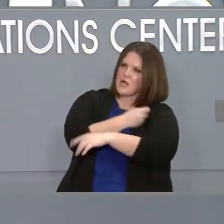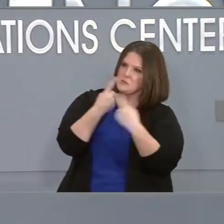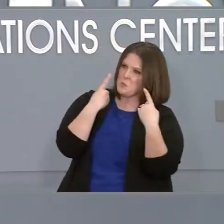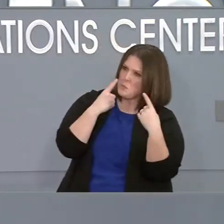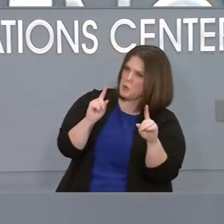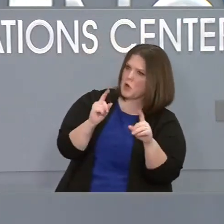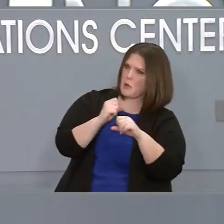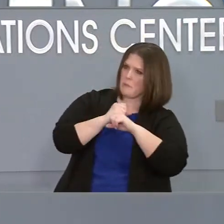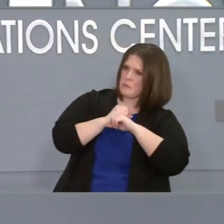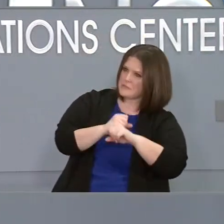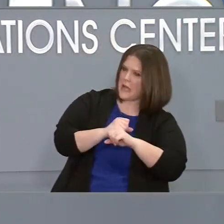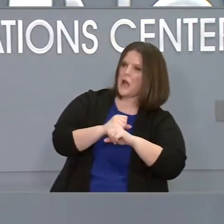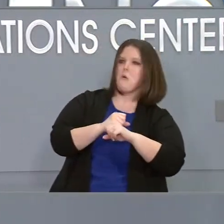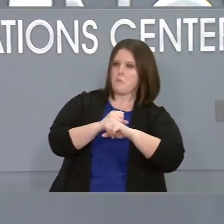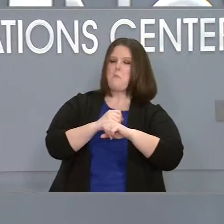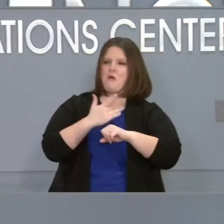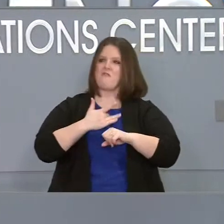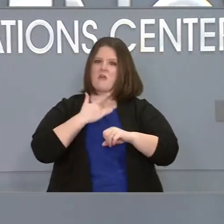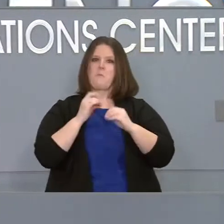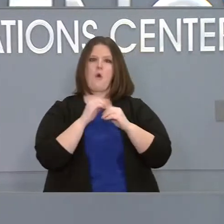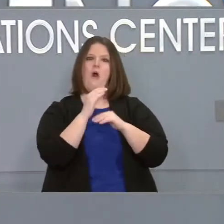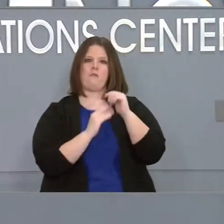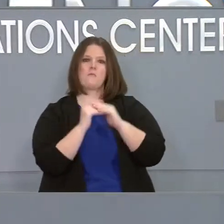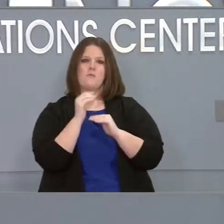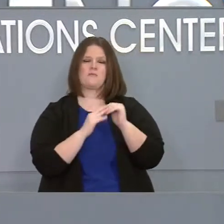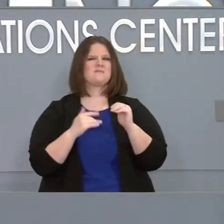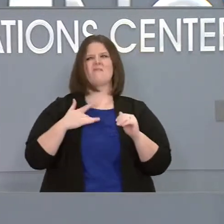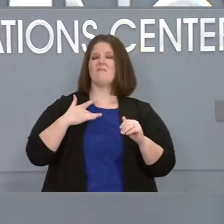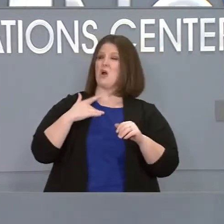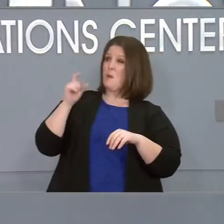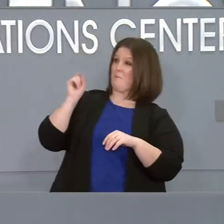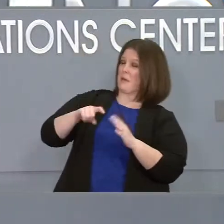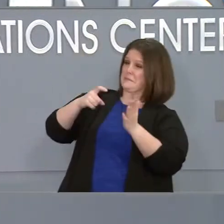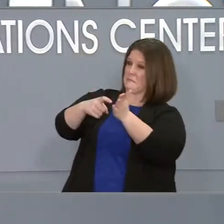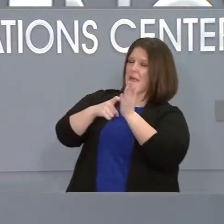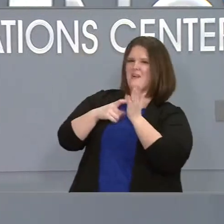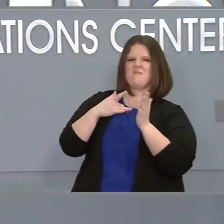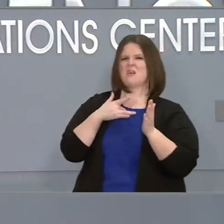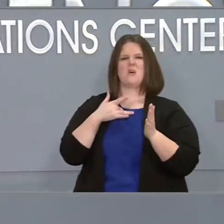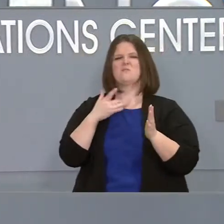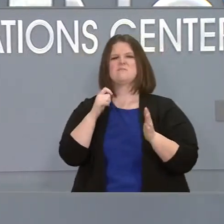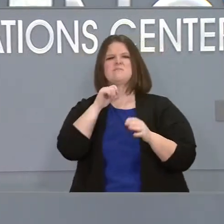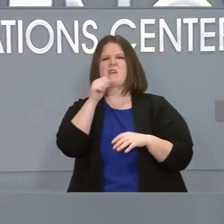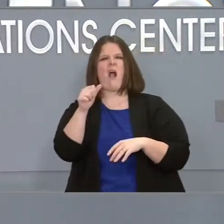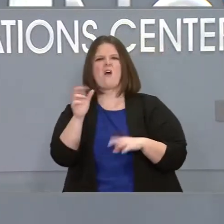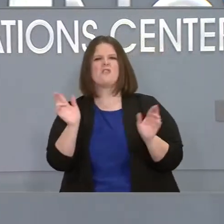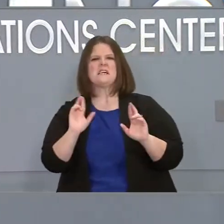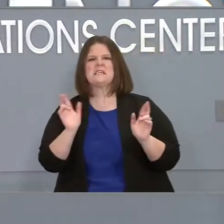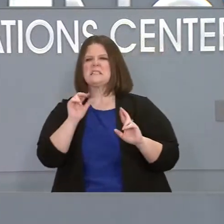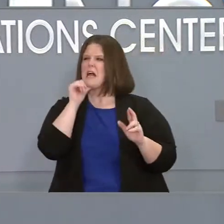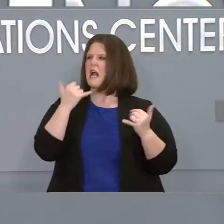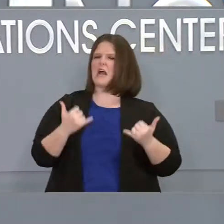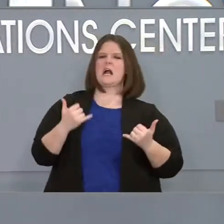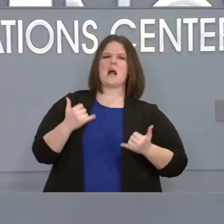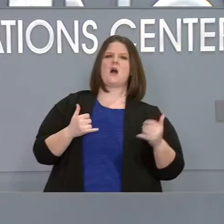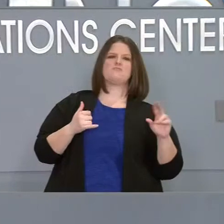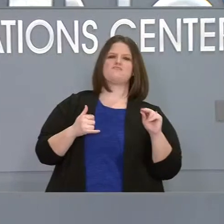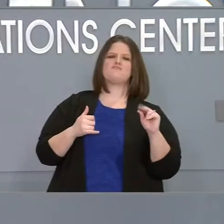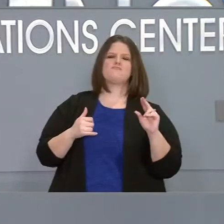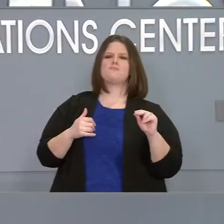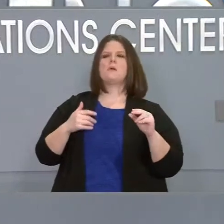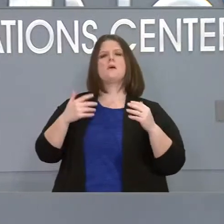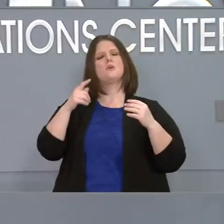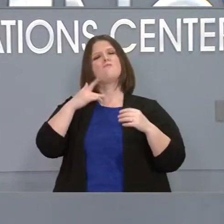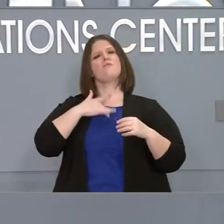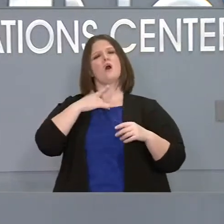about mandates. I want folks to talk to their pediatrician, get good information, and make good decisions for their family. And they should do it because they